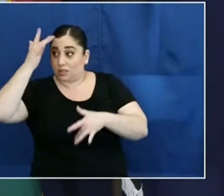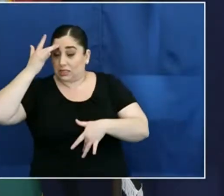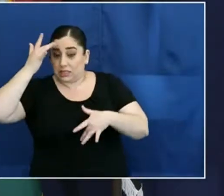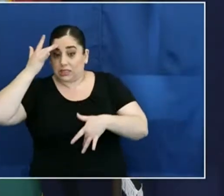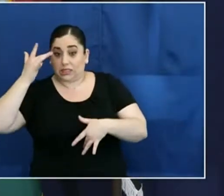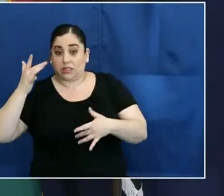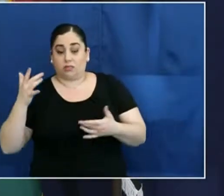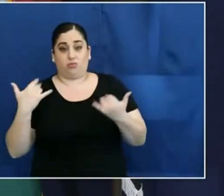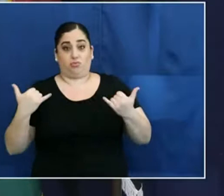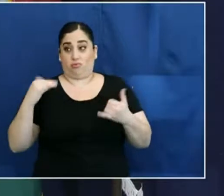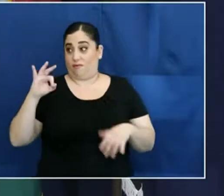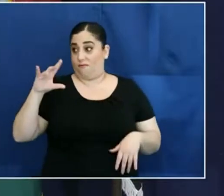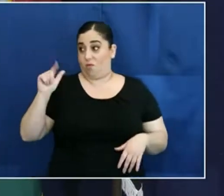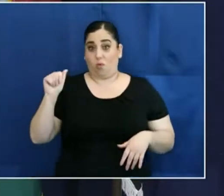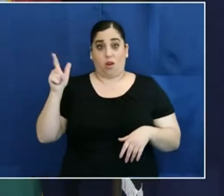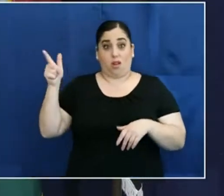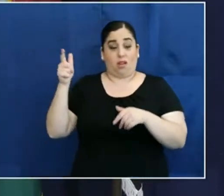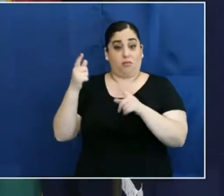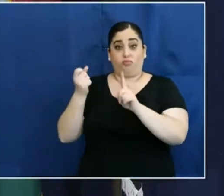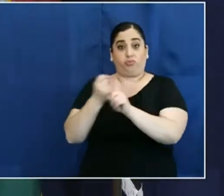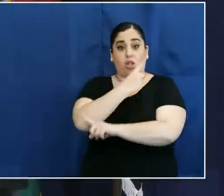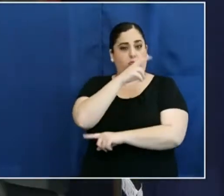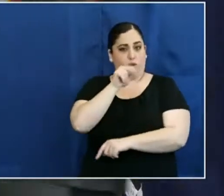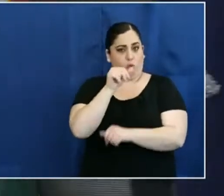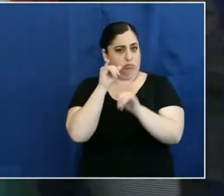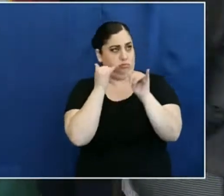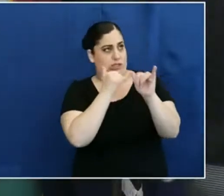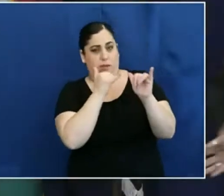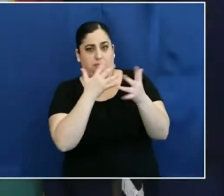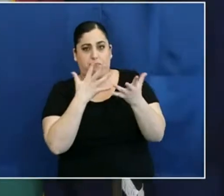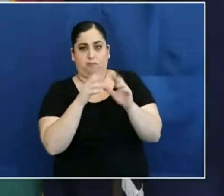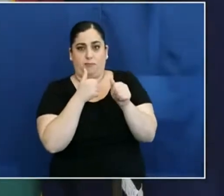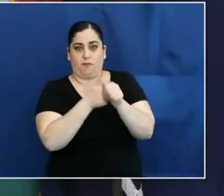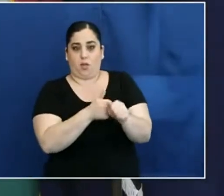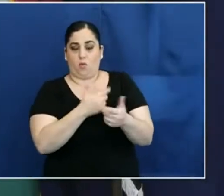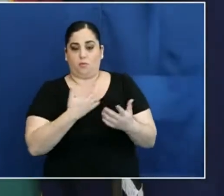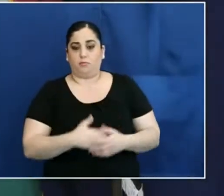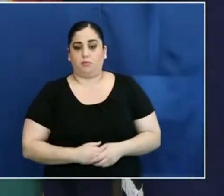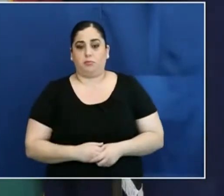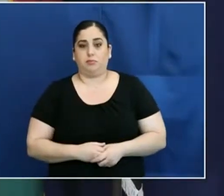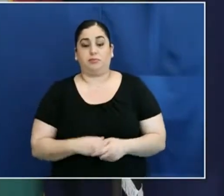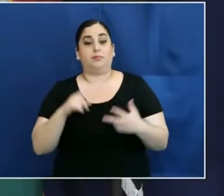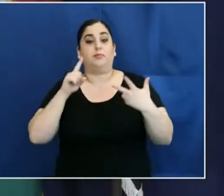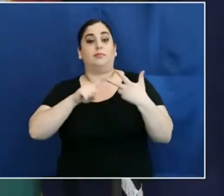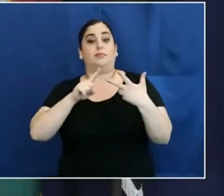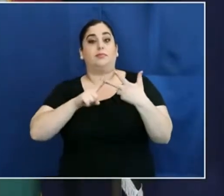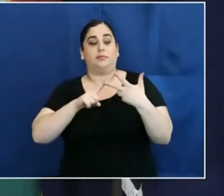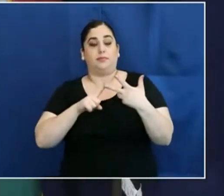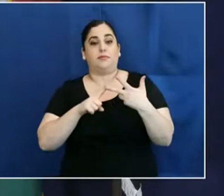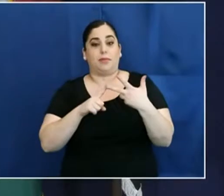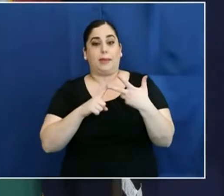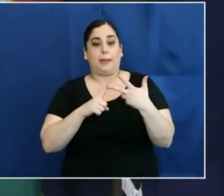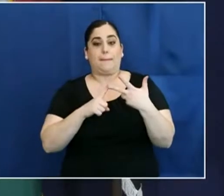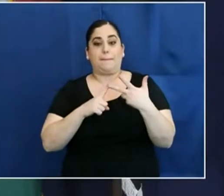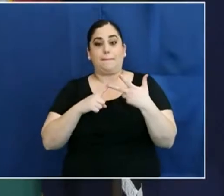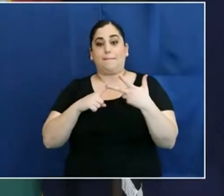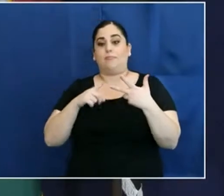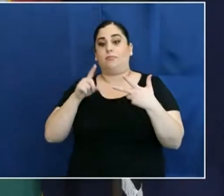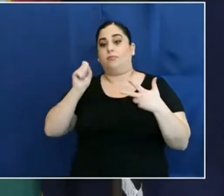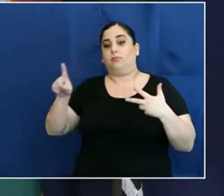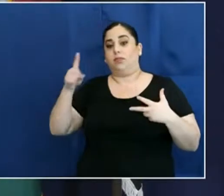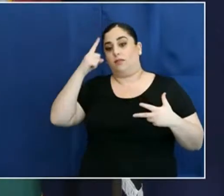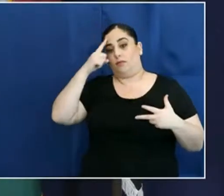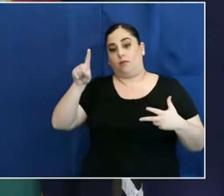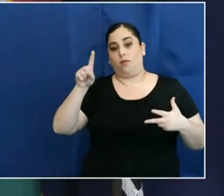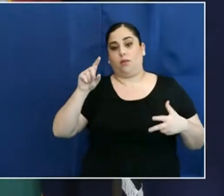doing. Okay, thank you. Okay. And this next question is for Supervisor Vargas, and